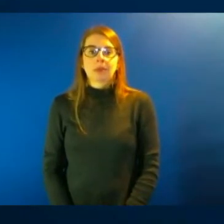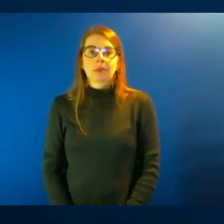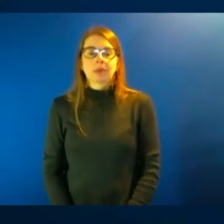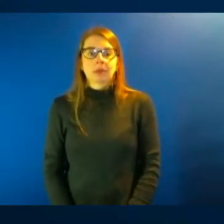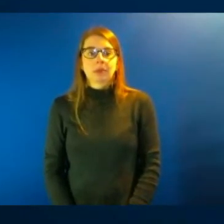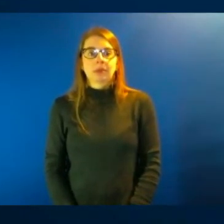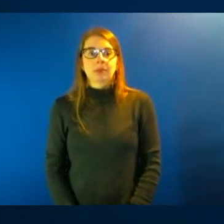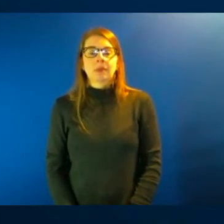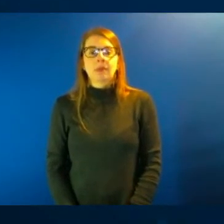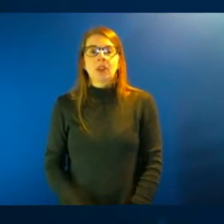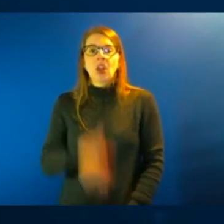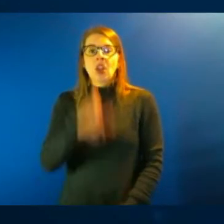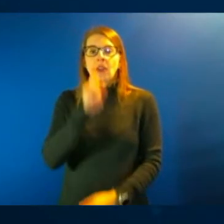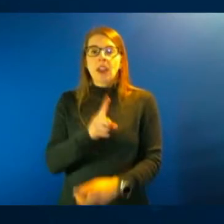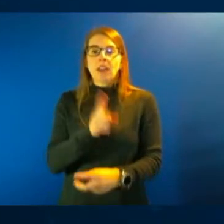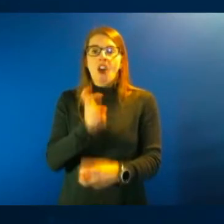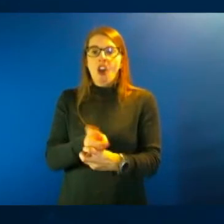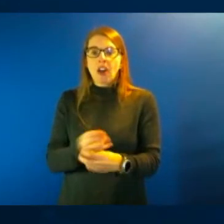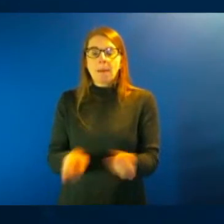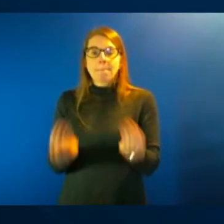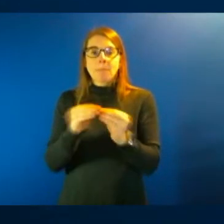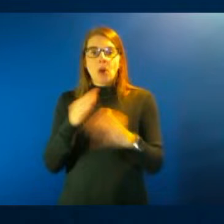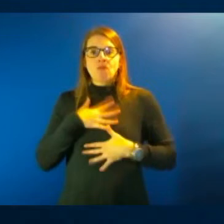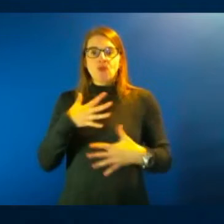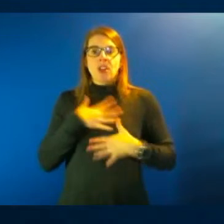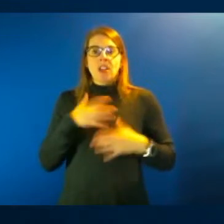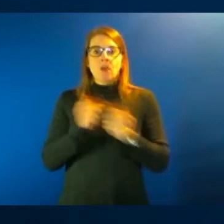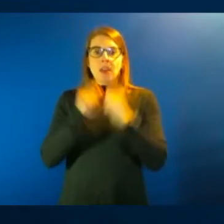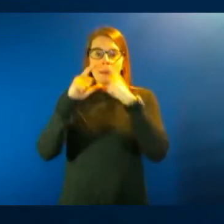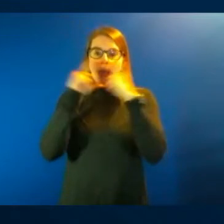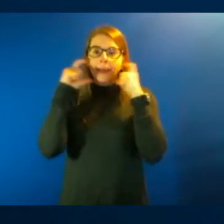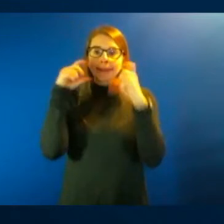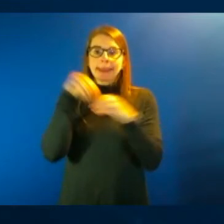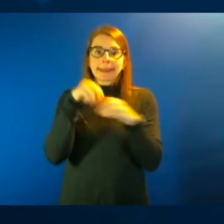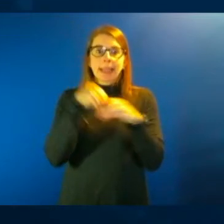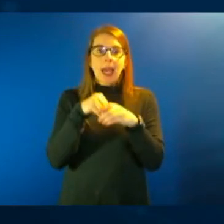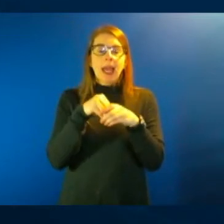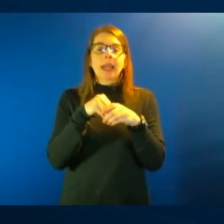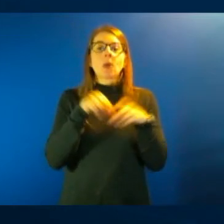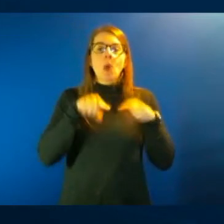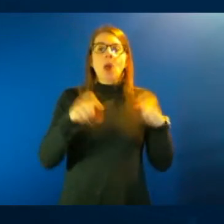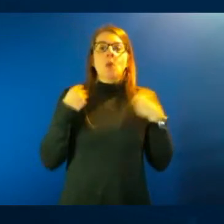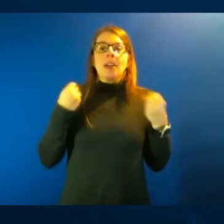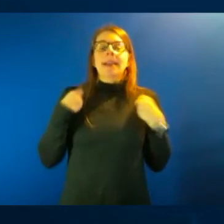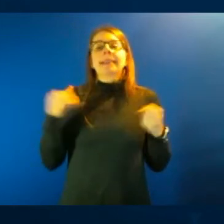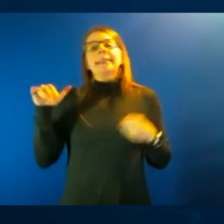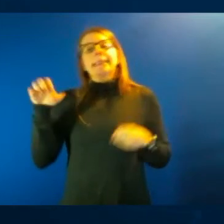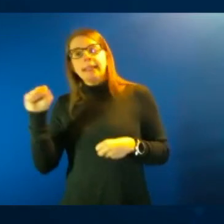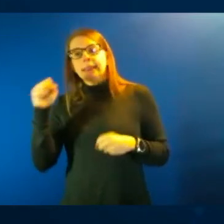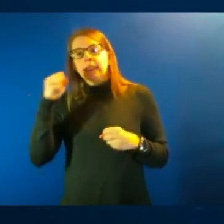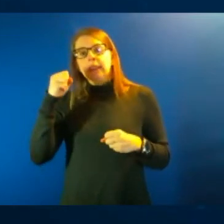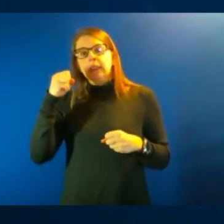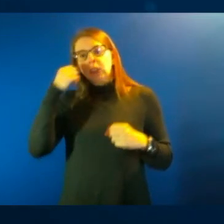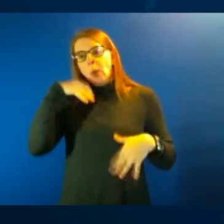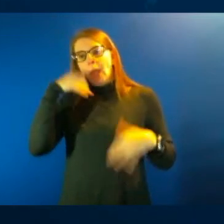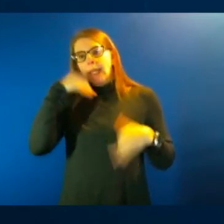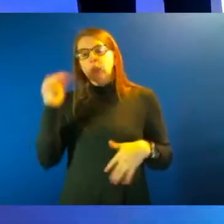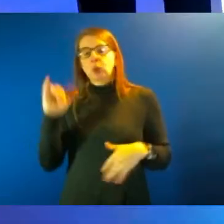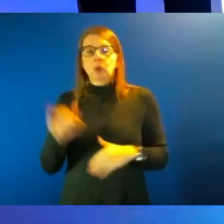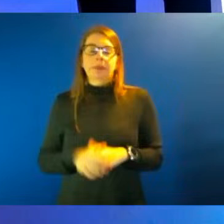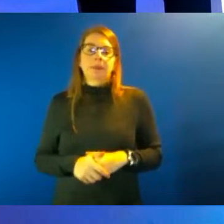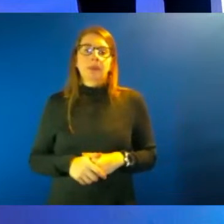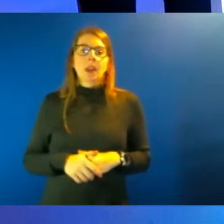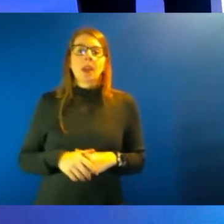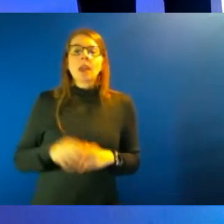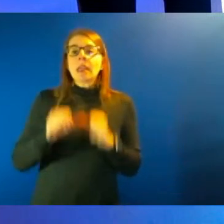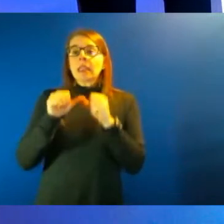harder to breathe with a mask on inside while you're working out? Yes. Yes. Okay. And sweating into but it too. To get used to wearing the mask that we did from